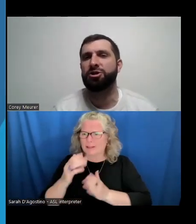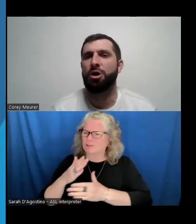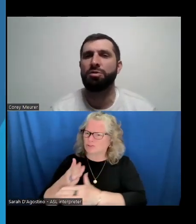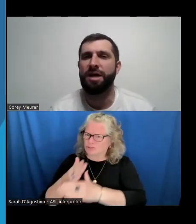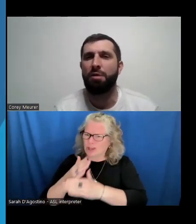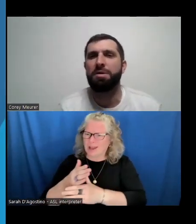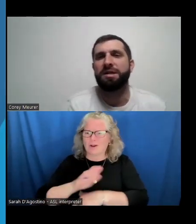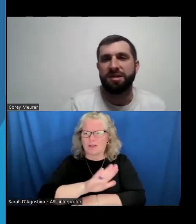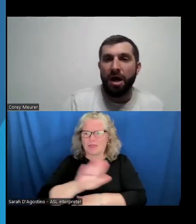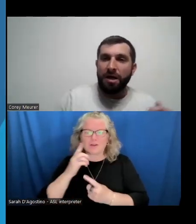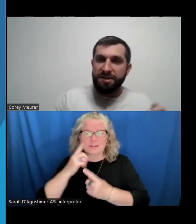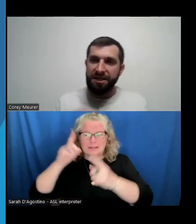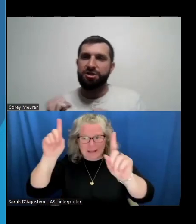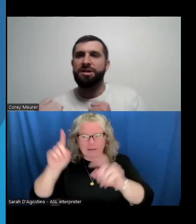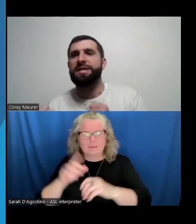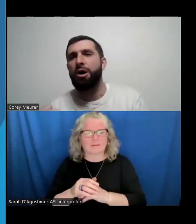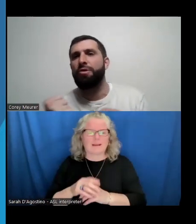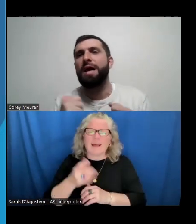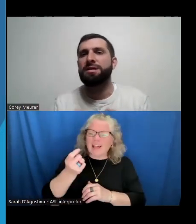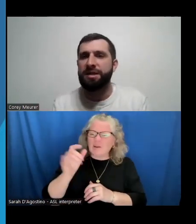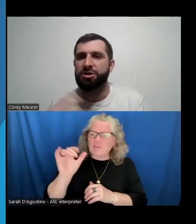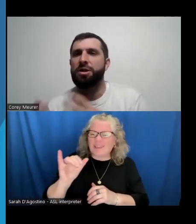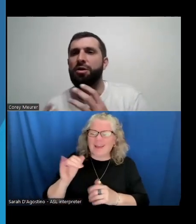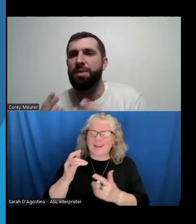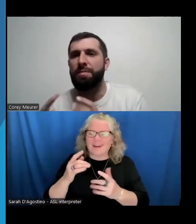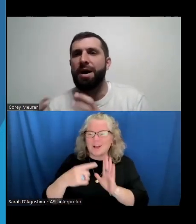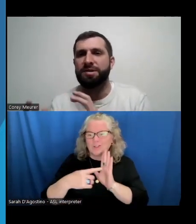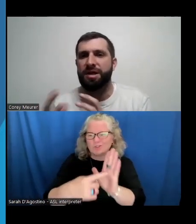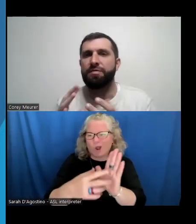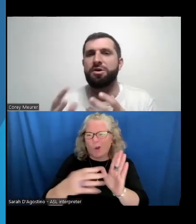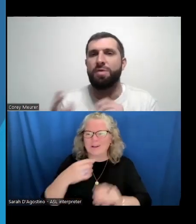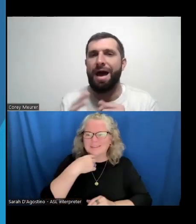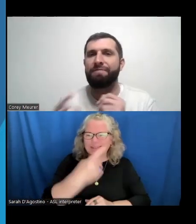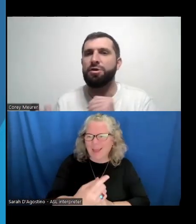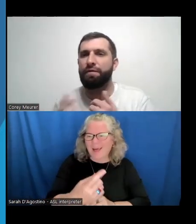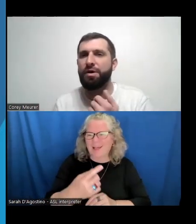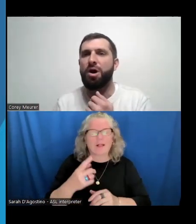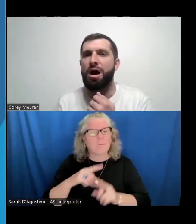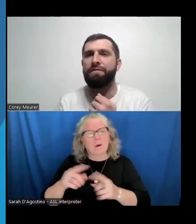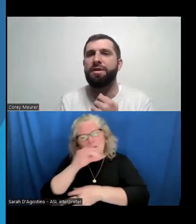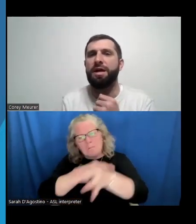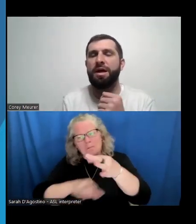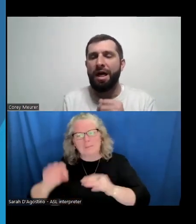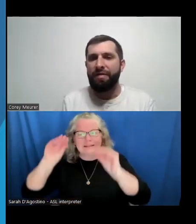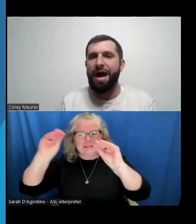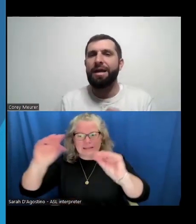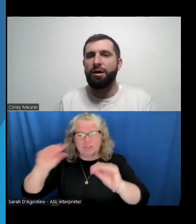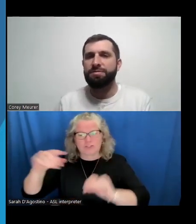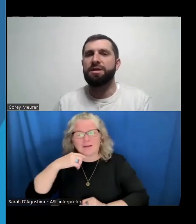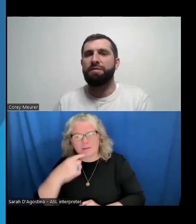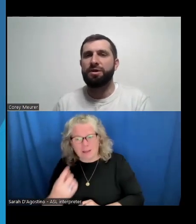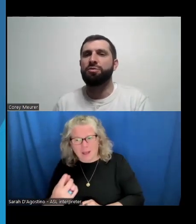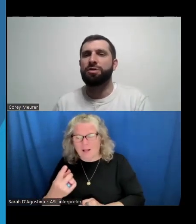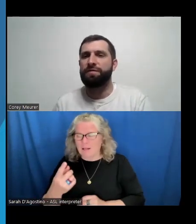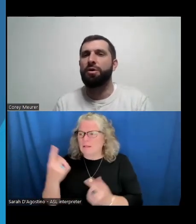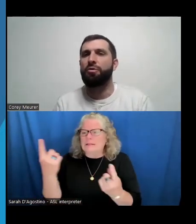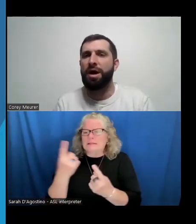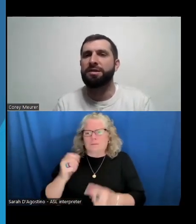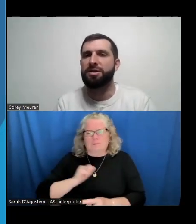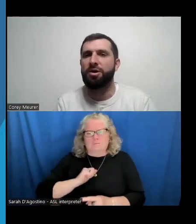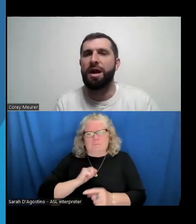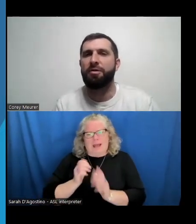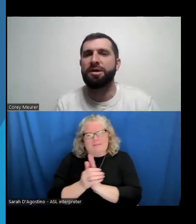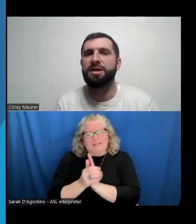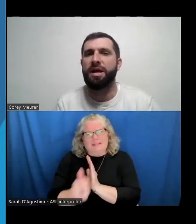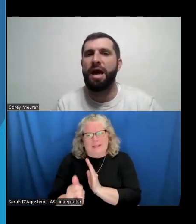almost sounds like a show and tell, but it's teach and tell, right? Teach a little bit about a skill that you have that you feel confident in. That helps individuals feel